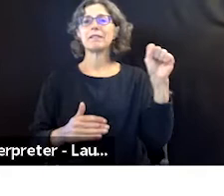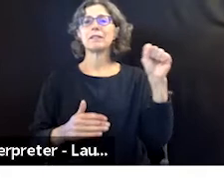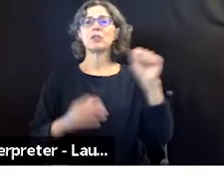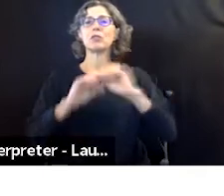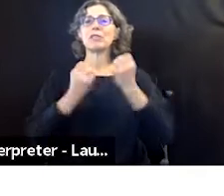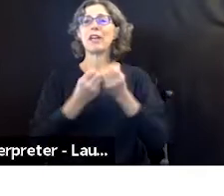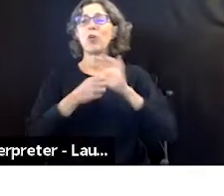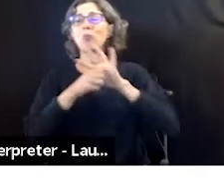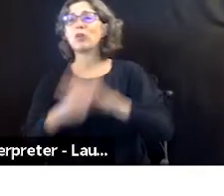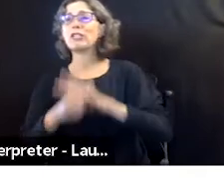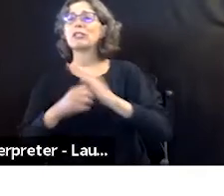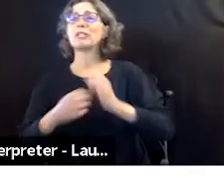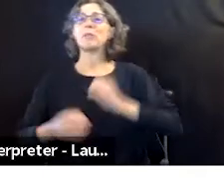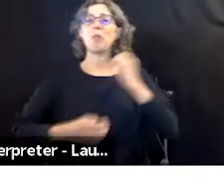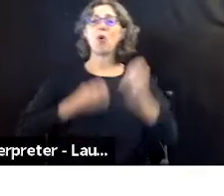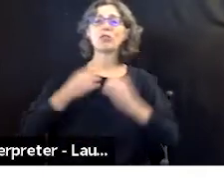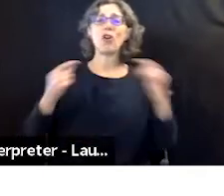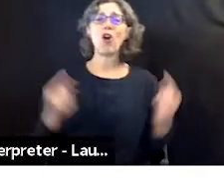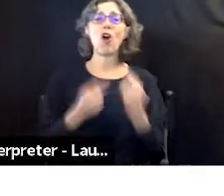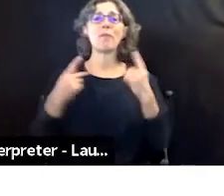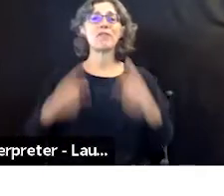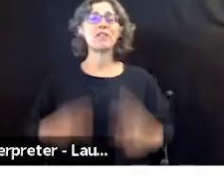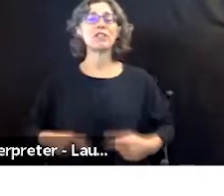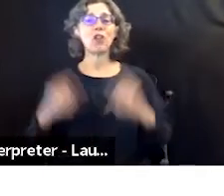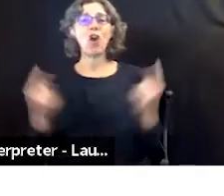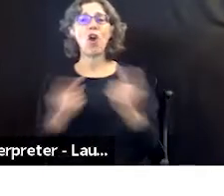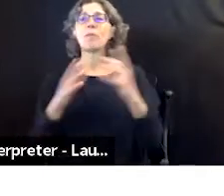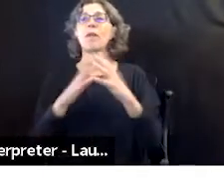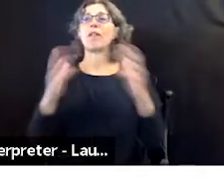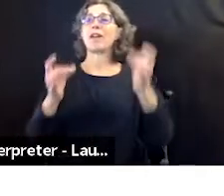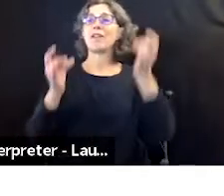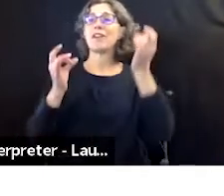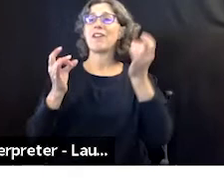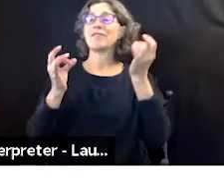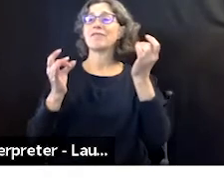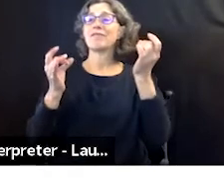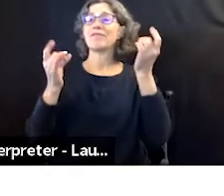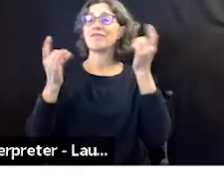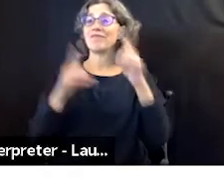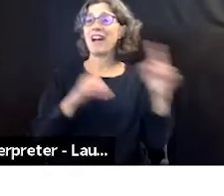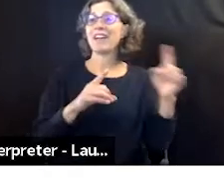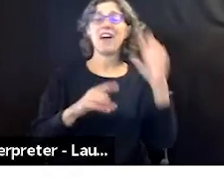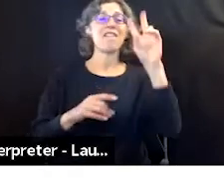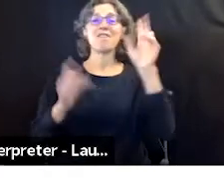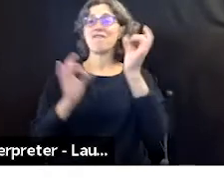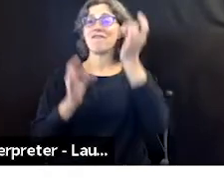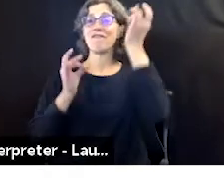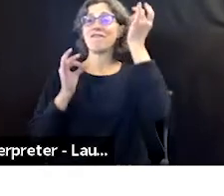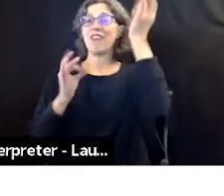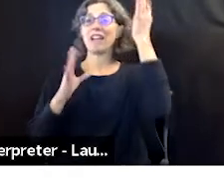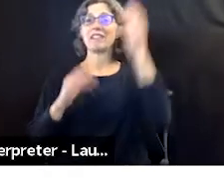and physical harm, as well as high rates of violence and trauma. At the same time, it is